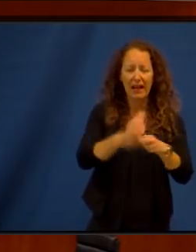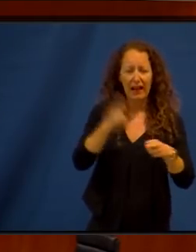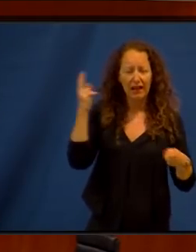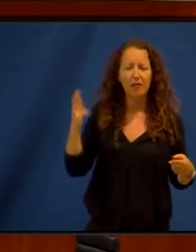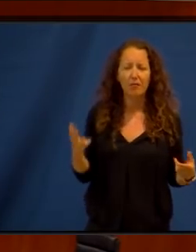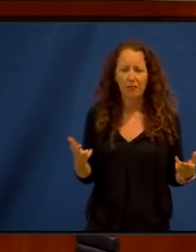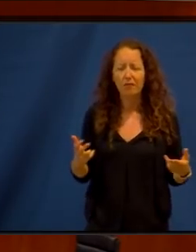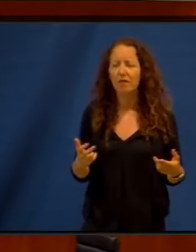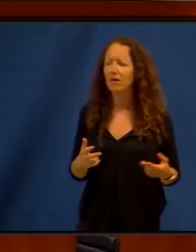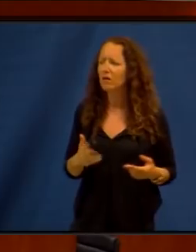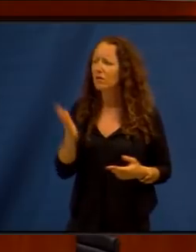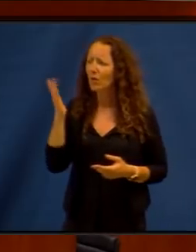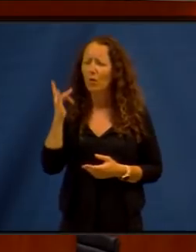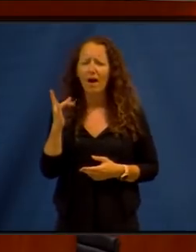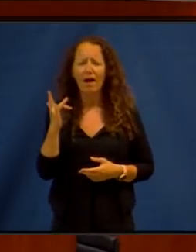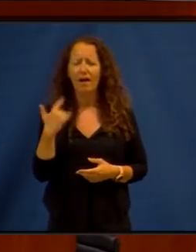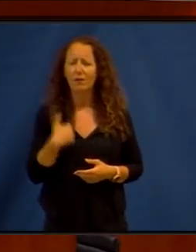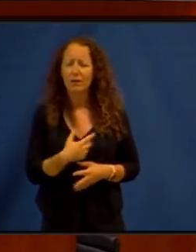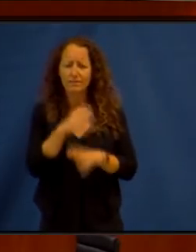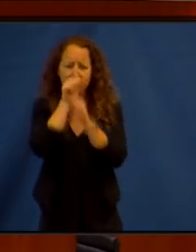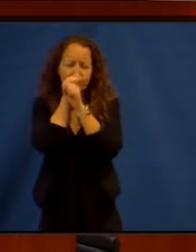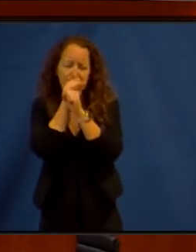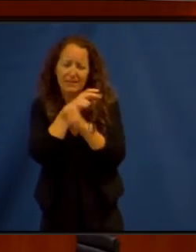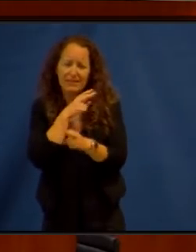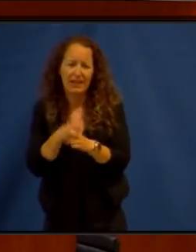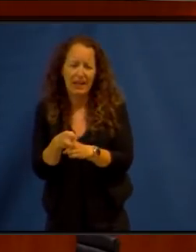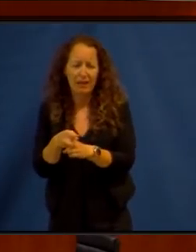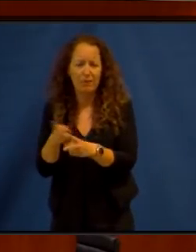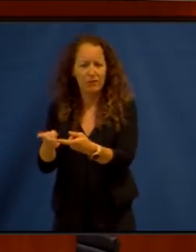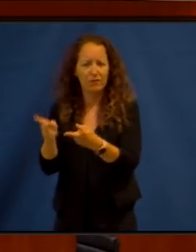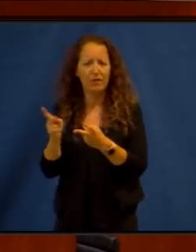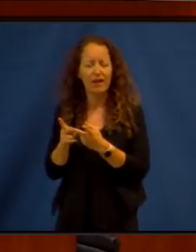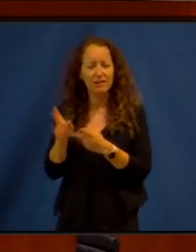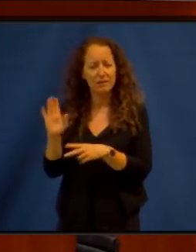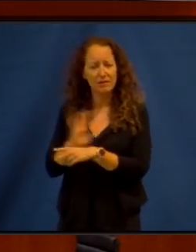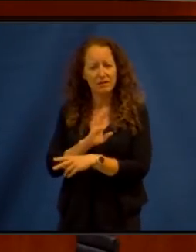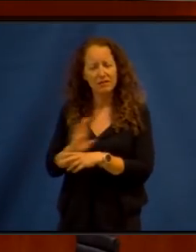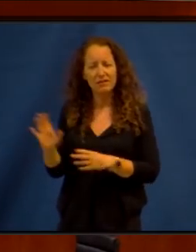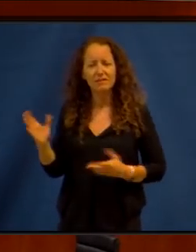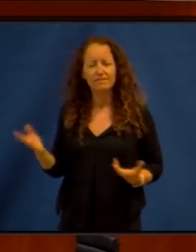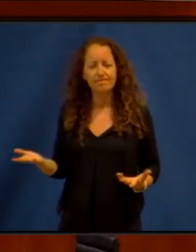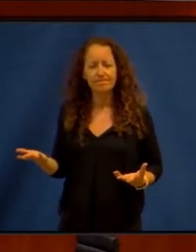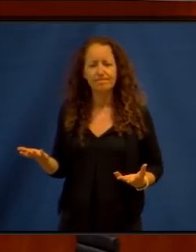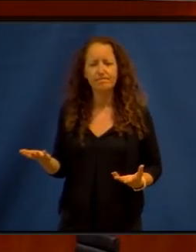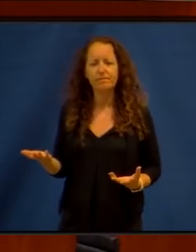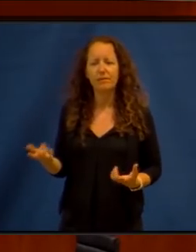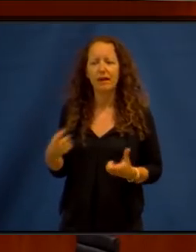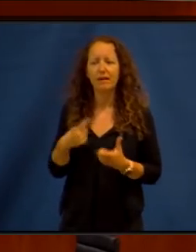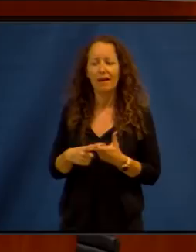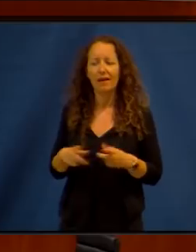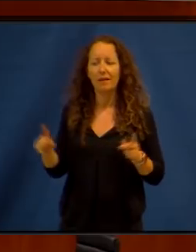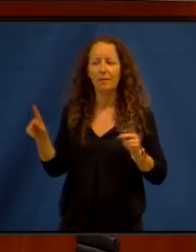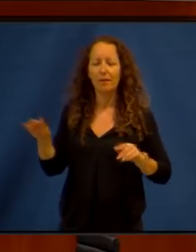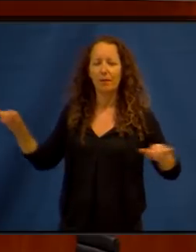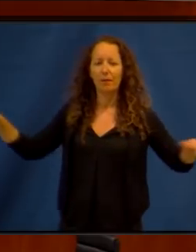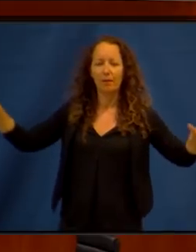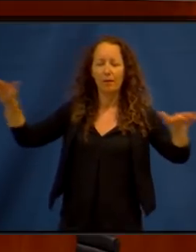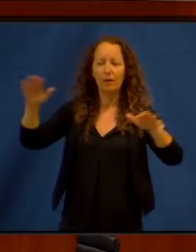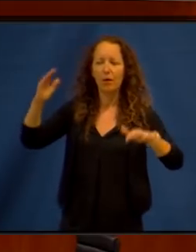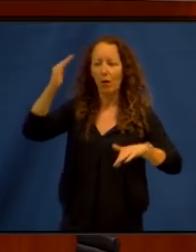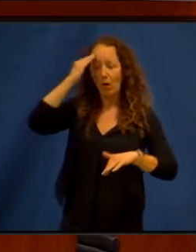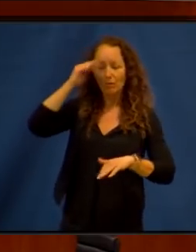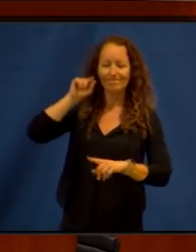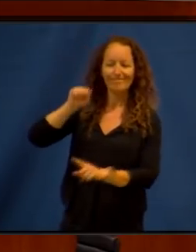to disclose to the public the identity of that facility so that people would kind of know that that's a place to